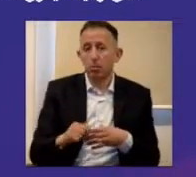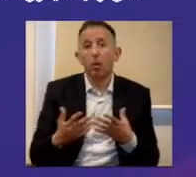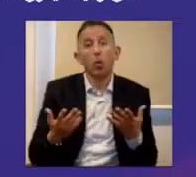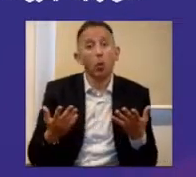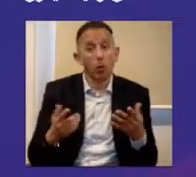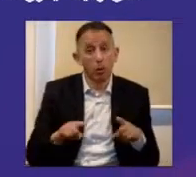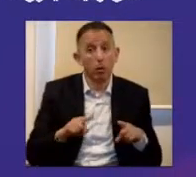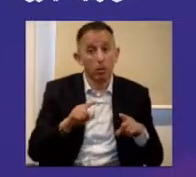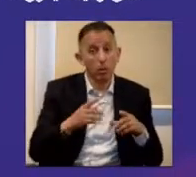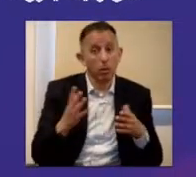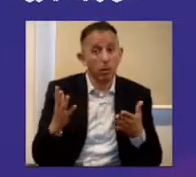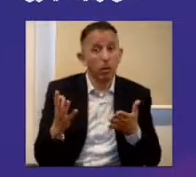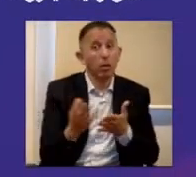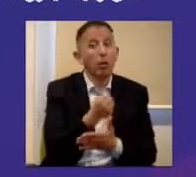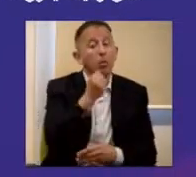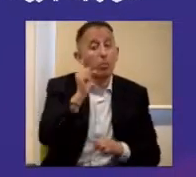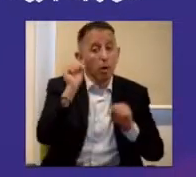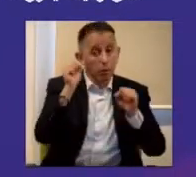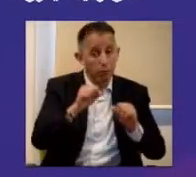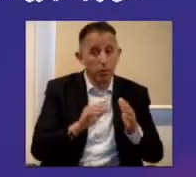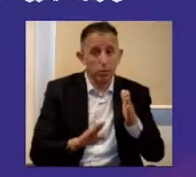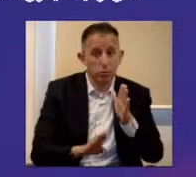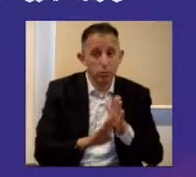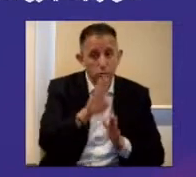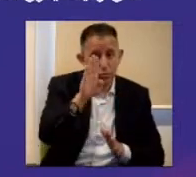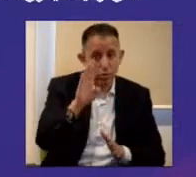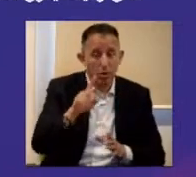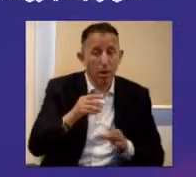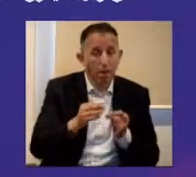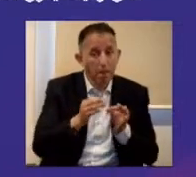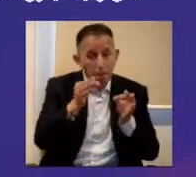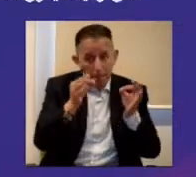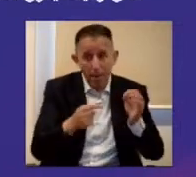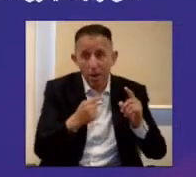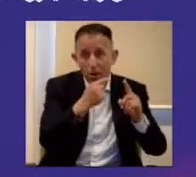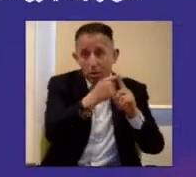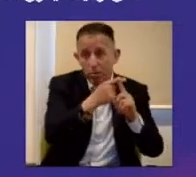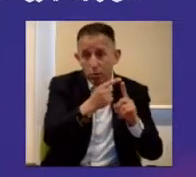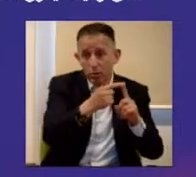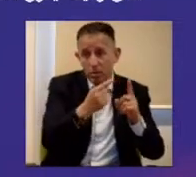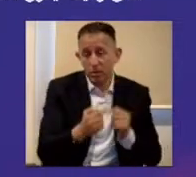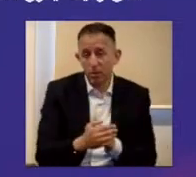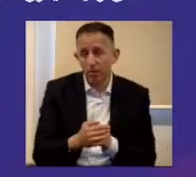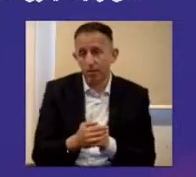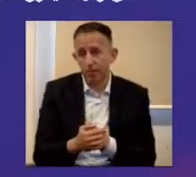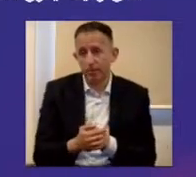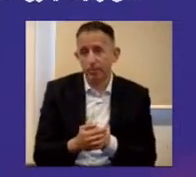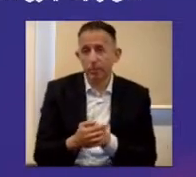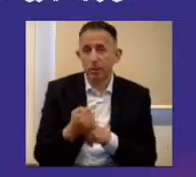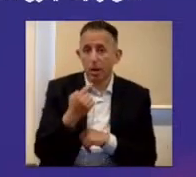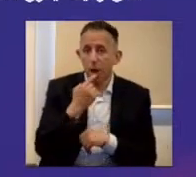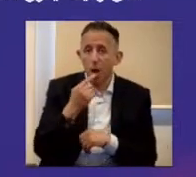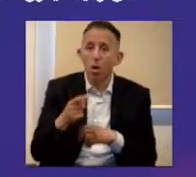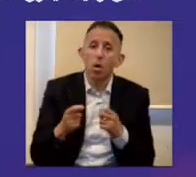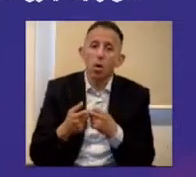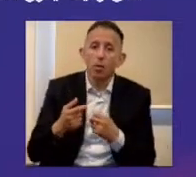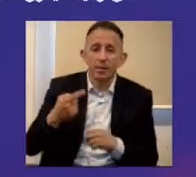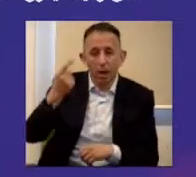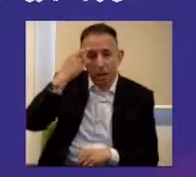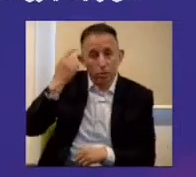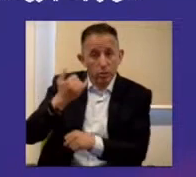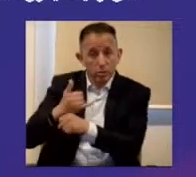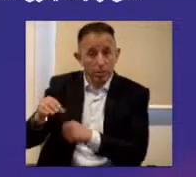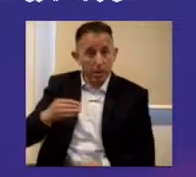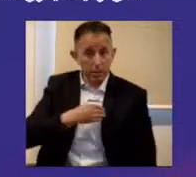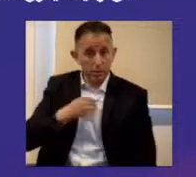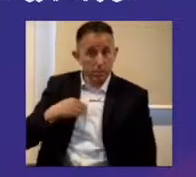be a good doctor. It means something about the exam itself. It tells you something about the exams, not the AI system